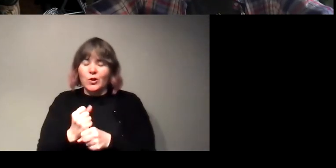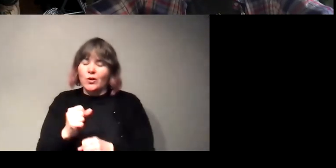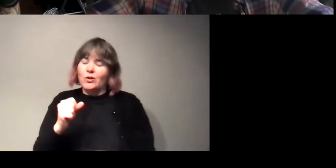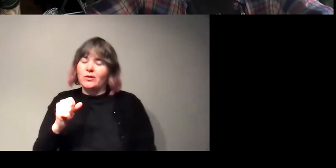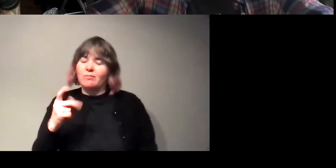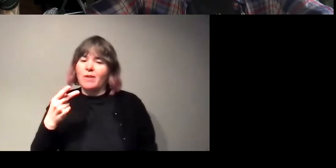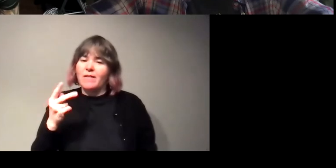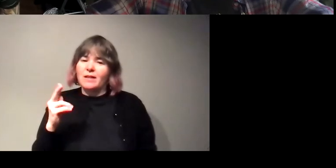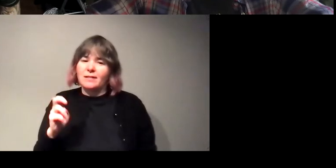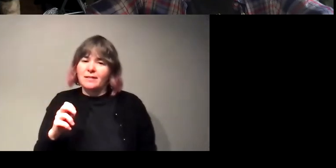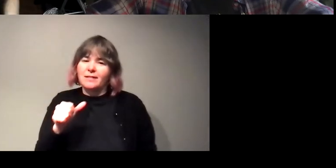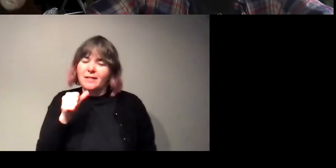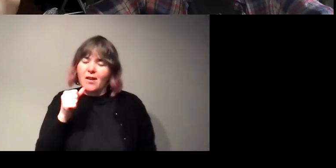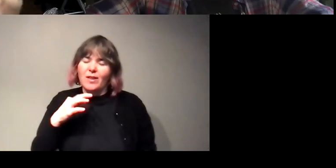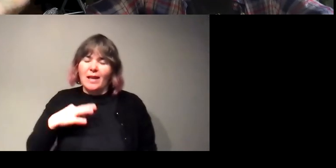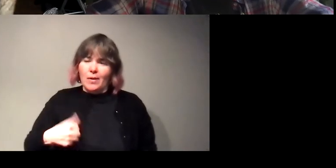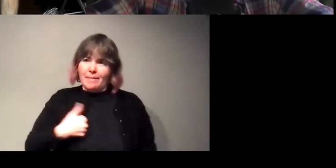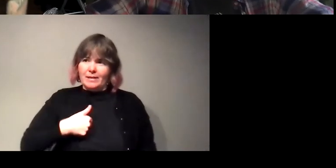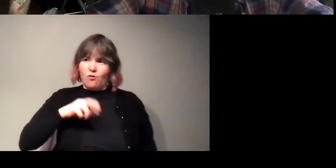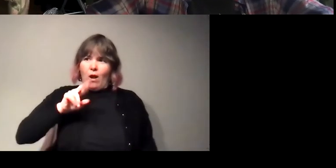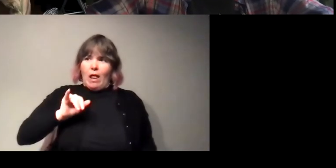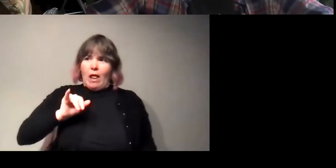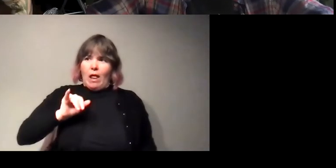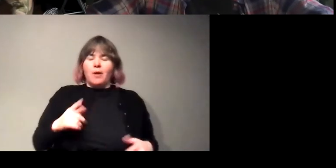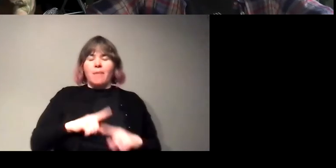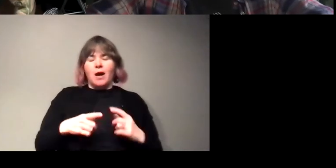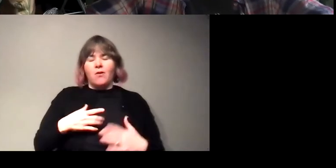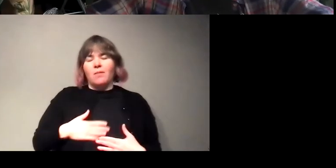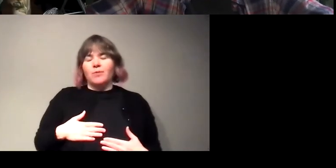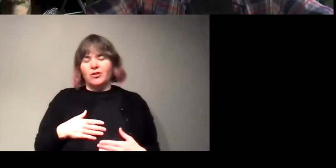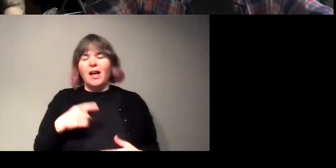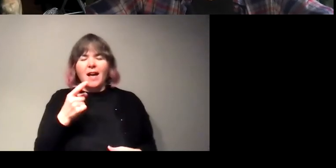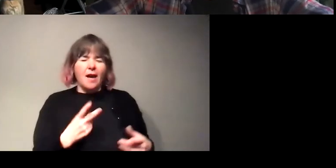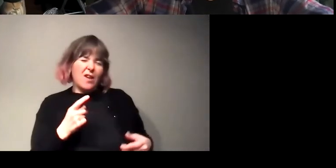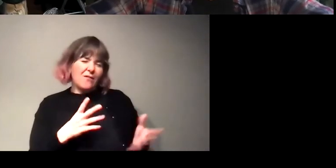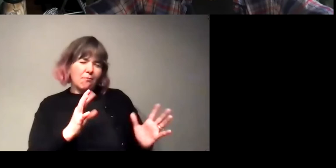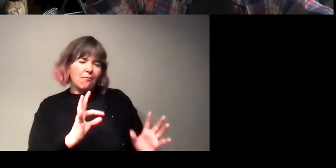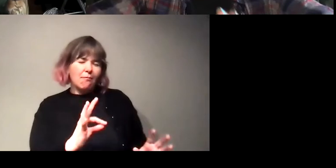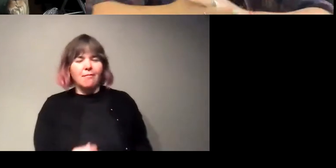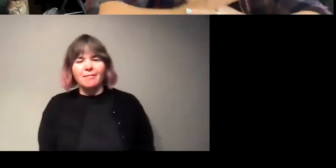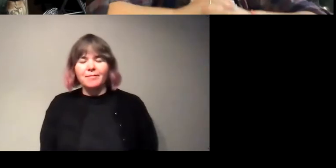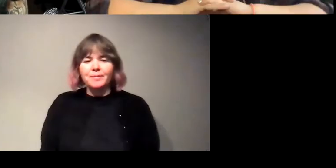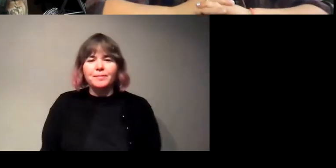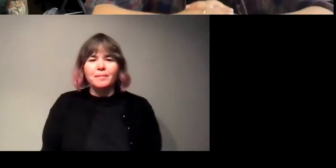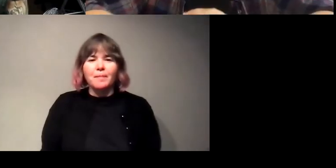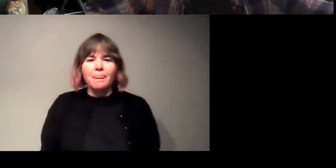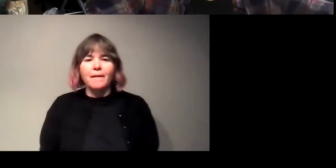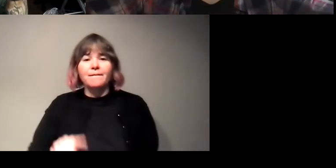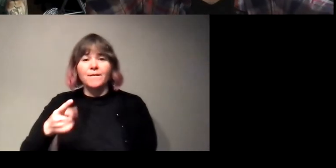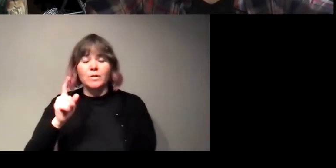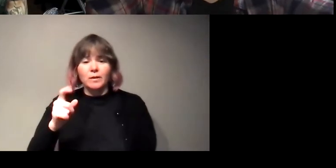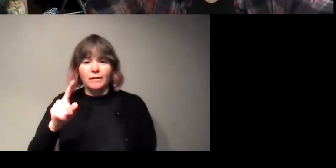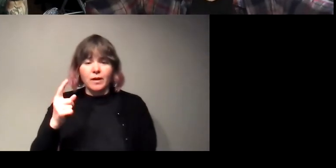It doesn't fully count as a Rhode Islander, but like I appreciate it. Half credit for sure. Awesome. Okay, so our first question is